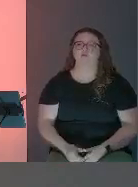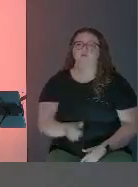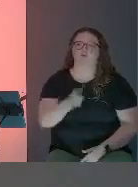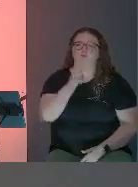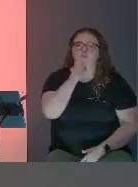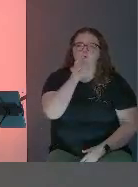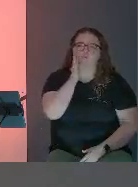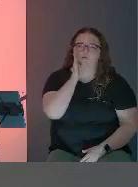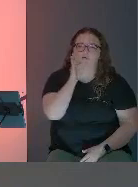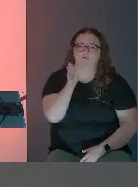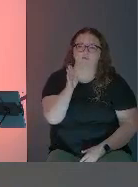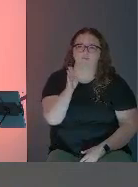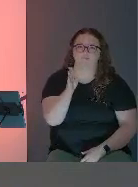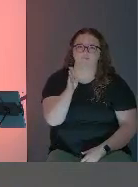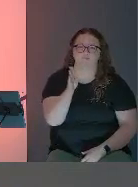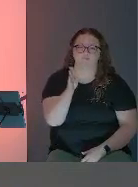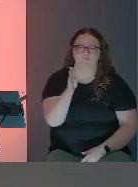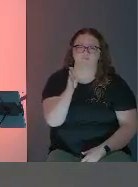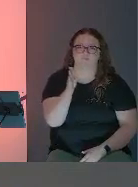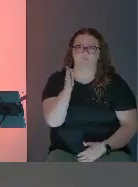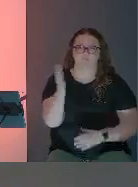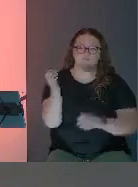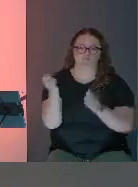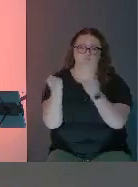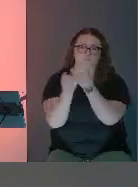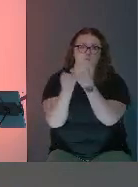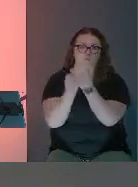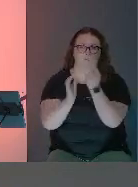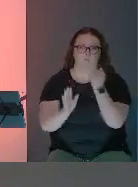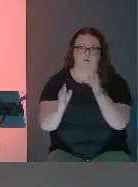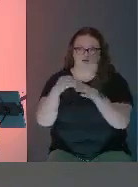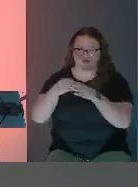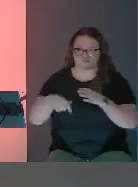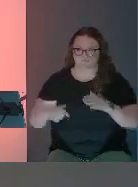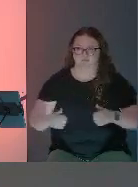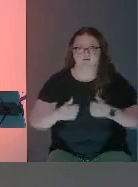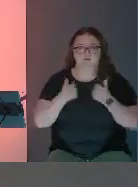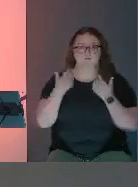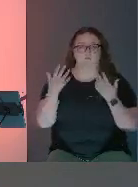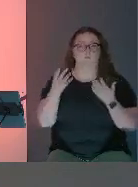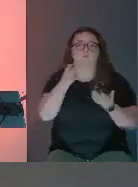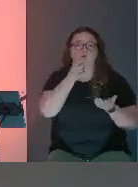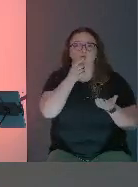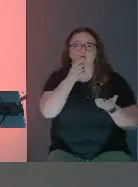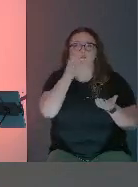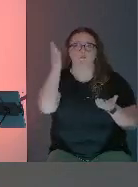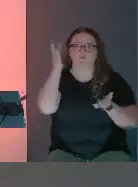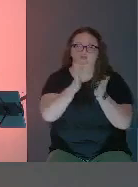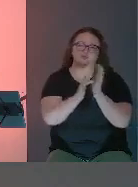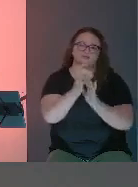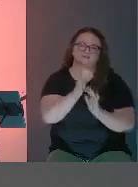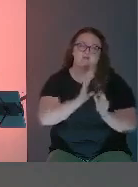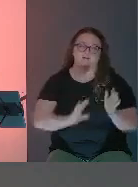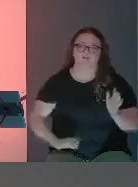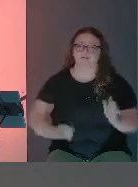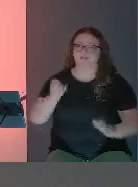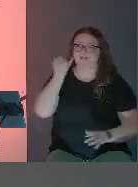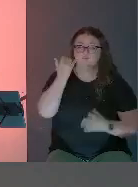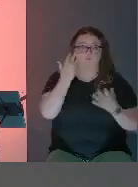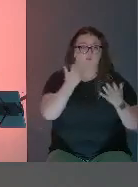life? Jesus Christ. And if you're waiting and depending on the government